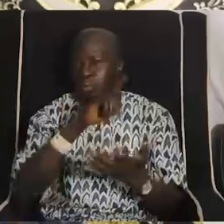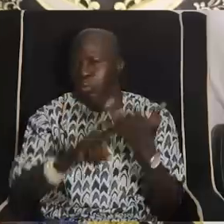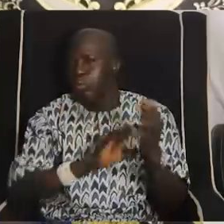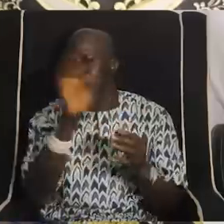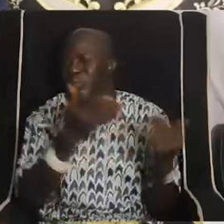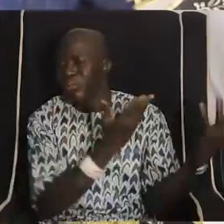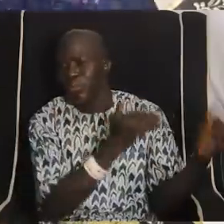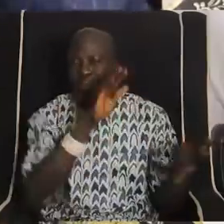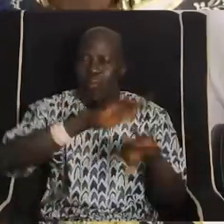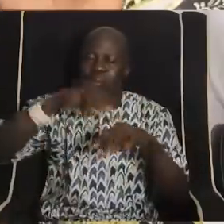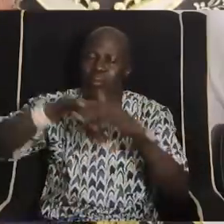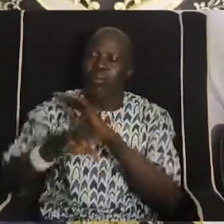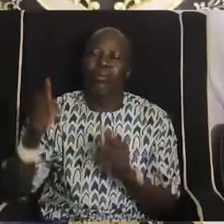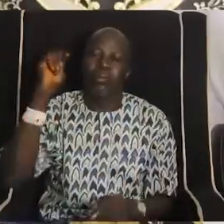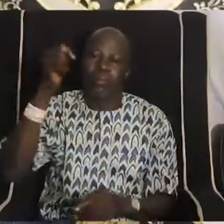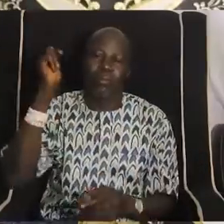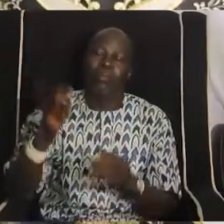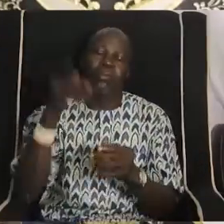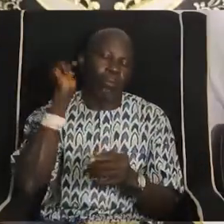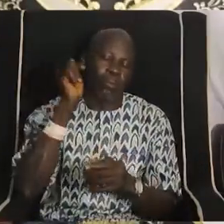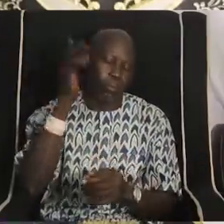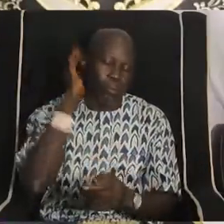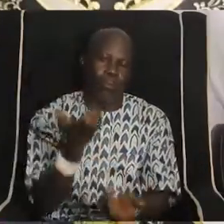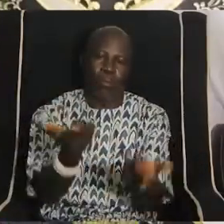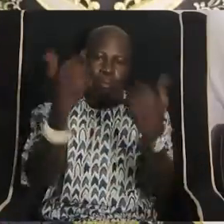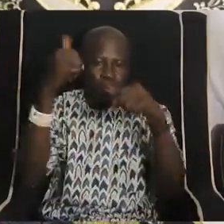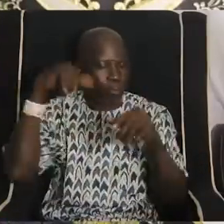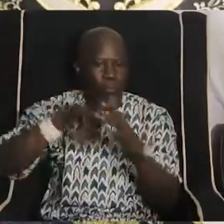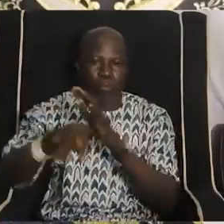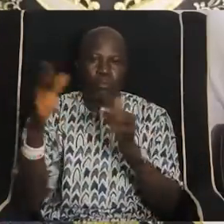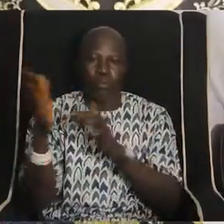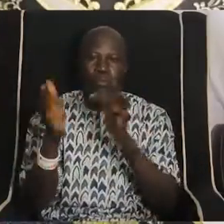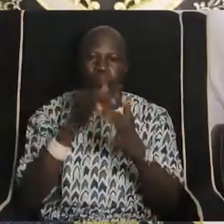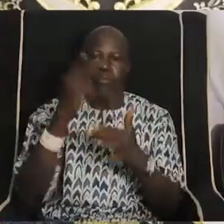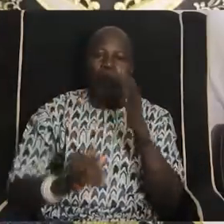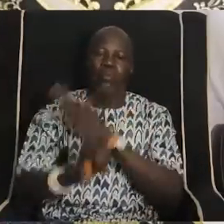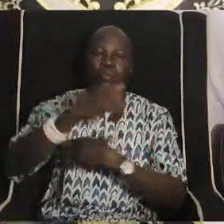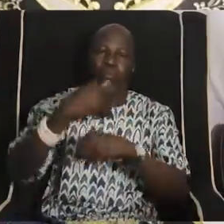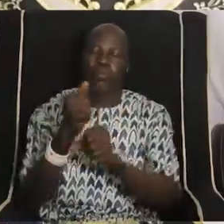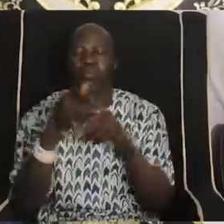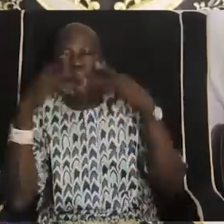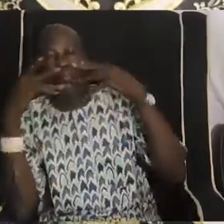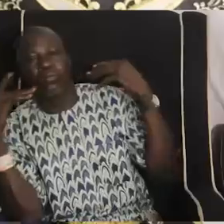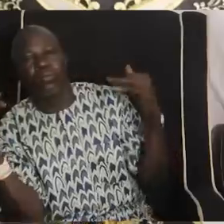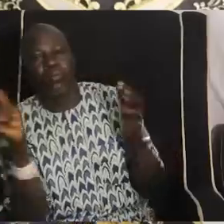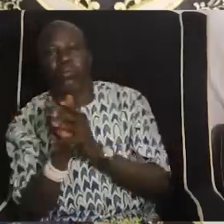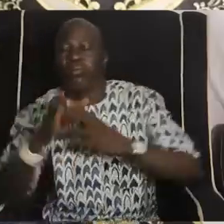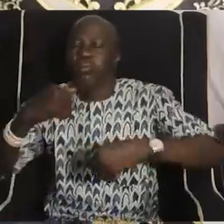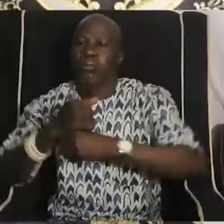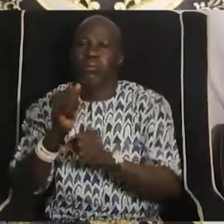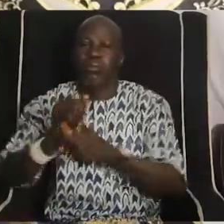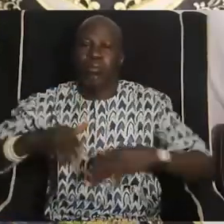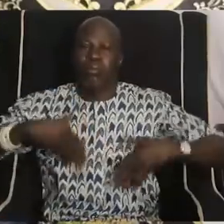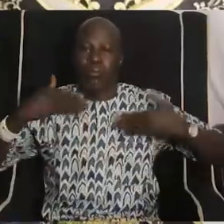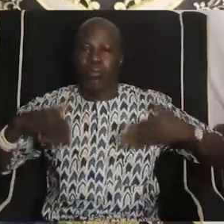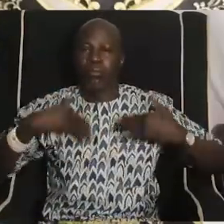The second time. O ma tumo si oloselu to ti loko. It means a well-known politician. Sugbon so mo pe eja nu lo ra nigba